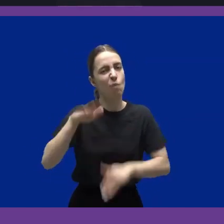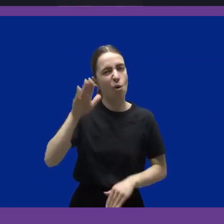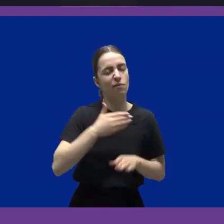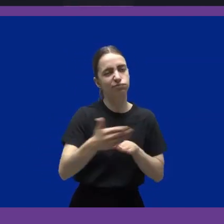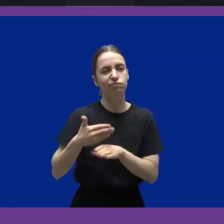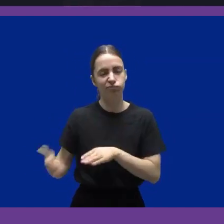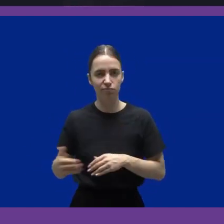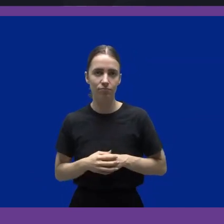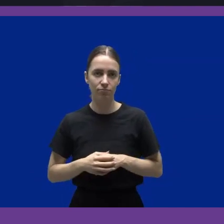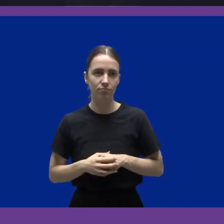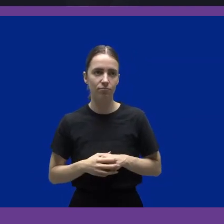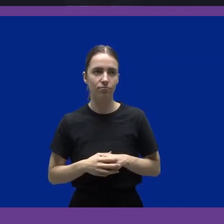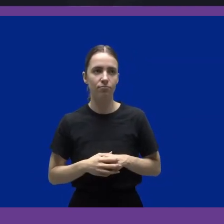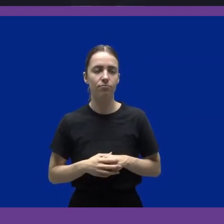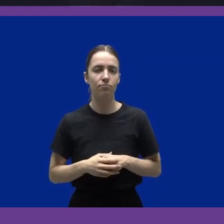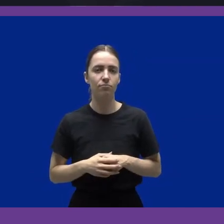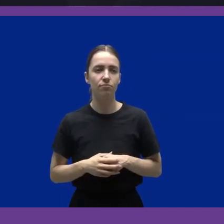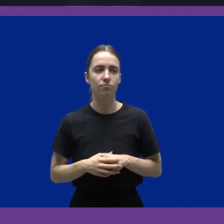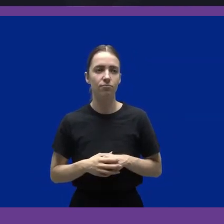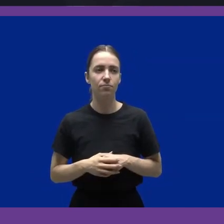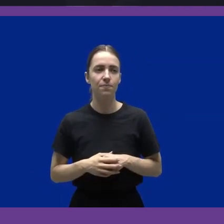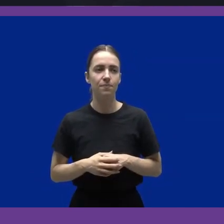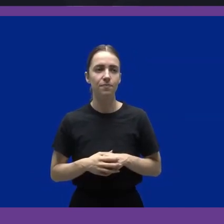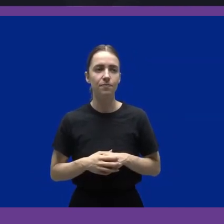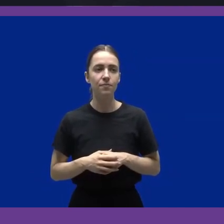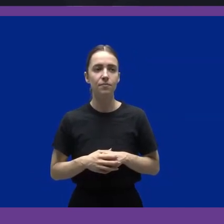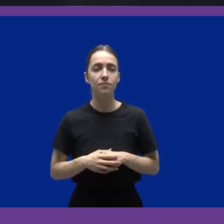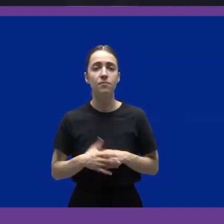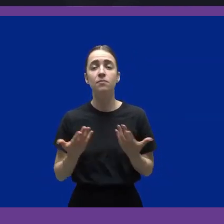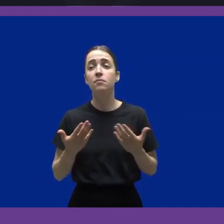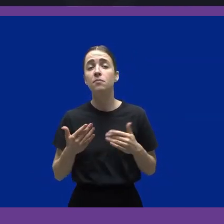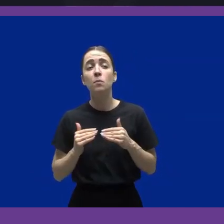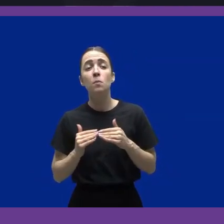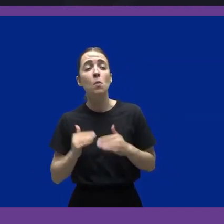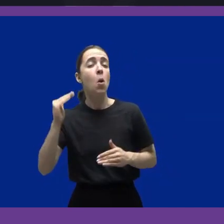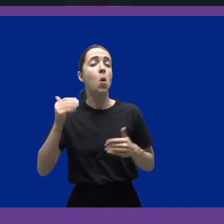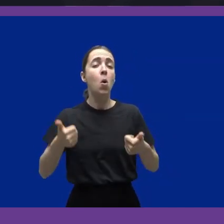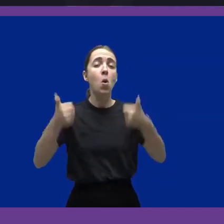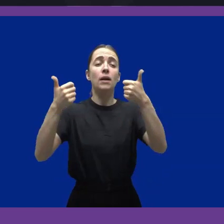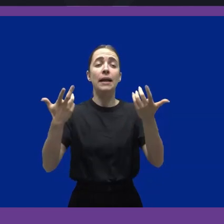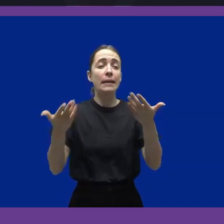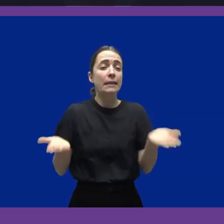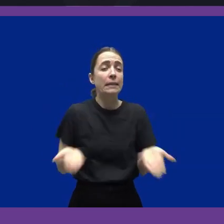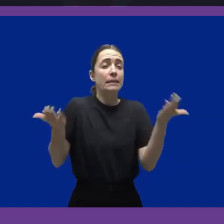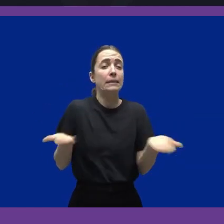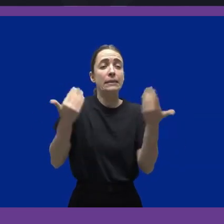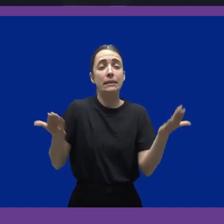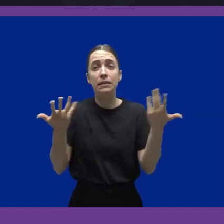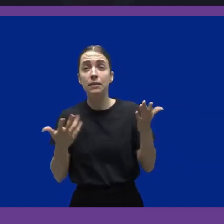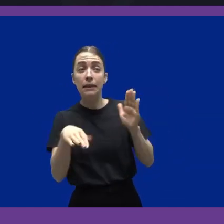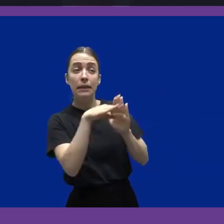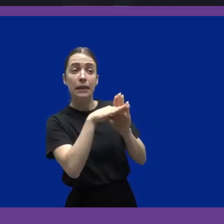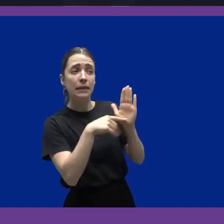So the simplest and easiest way to show conformity with the essential requirements of the directive will be complying with